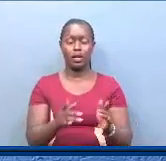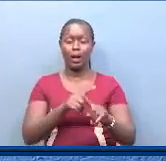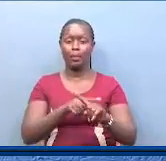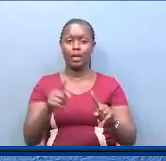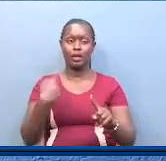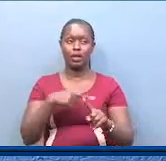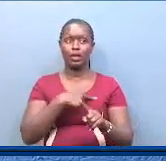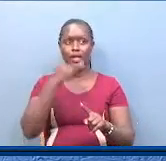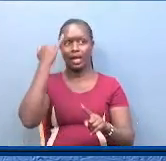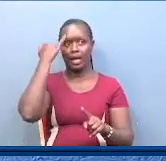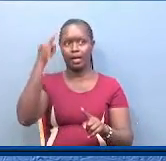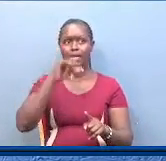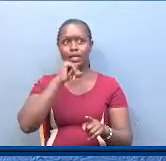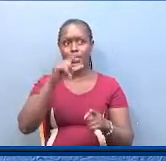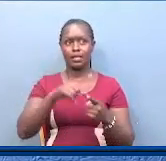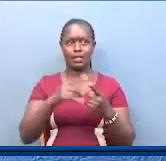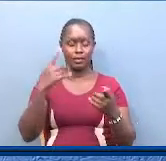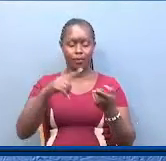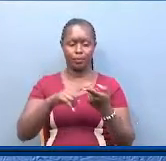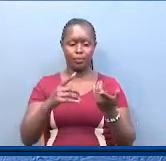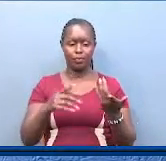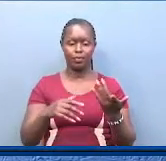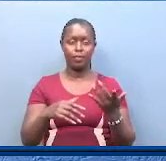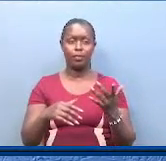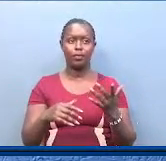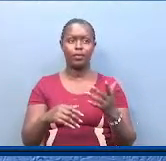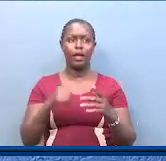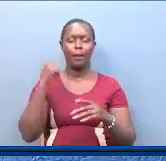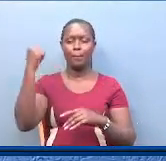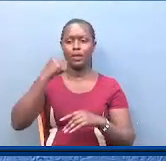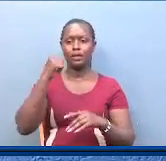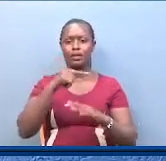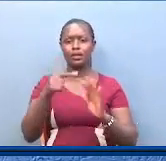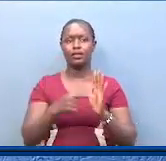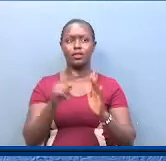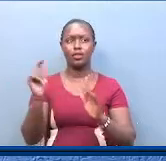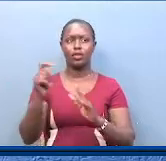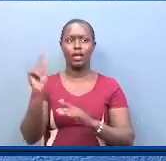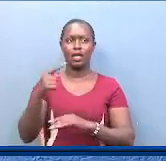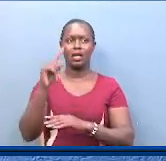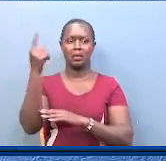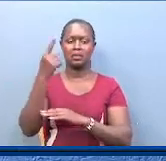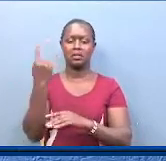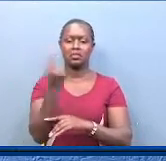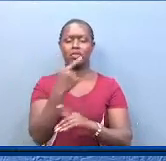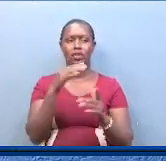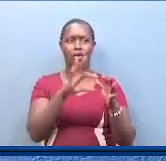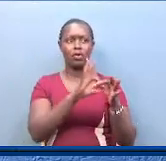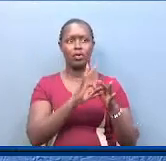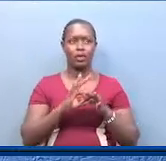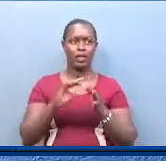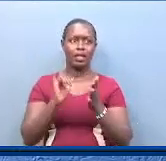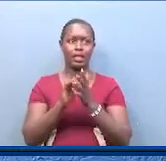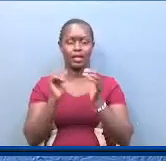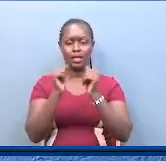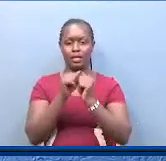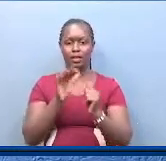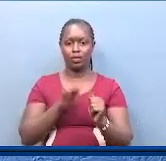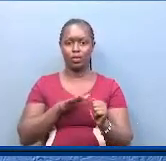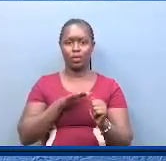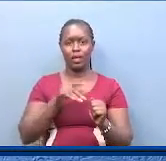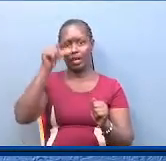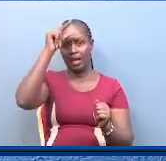is to depersonalize politics. Kenya Kwanza today is the only coalition that 10 women